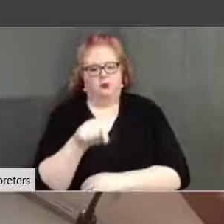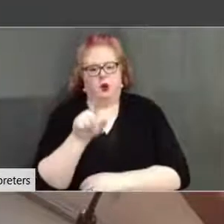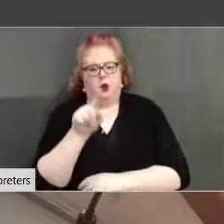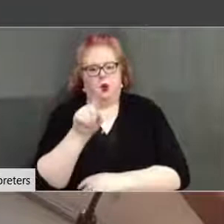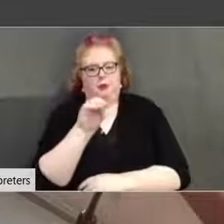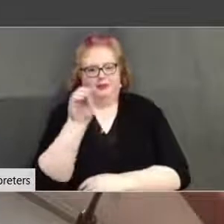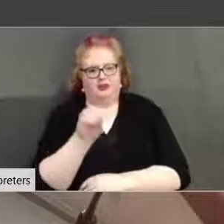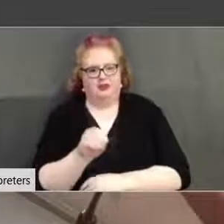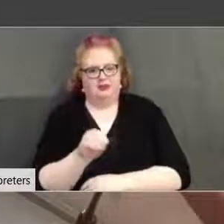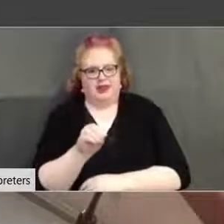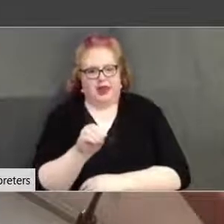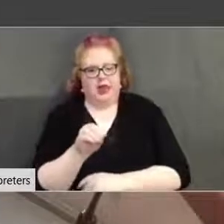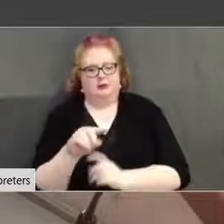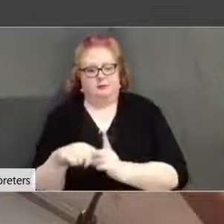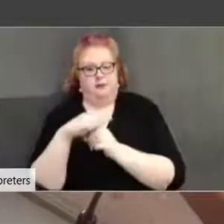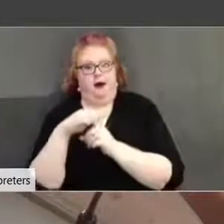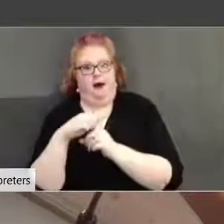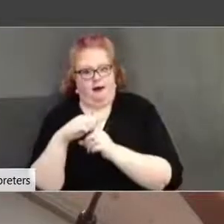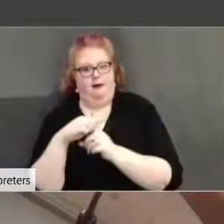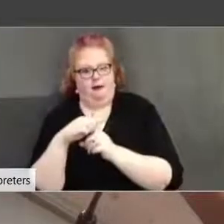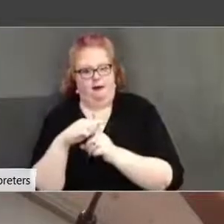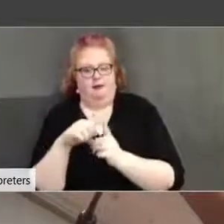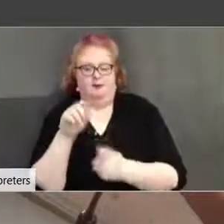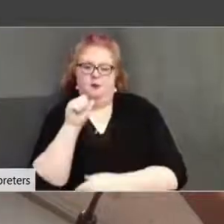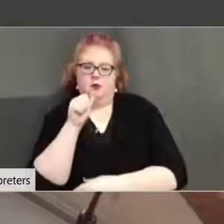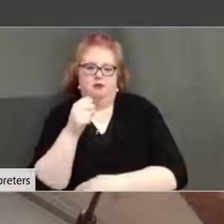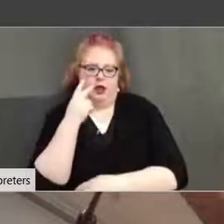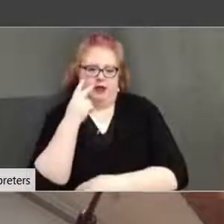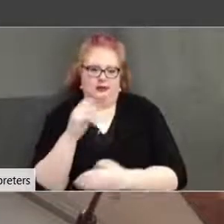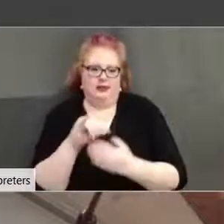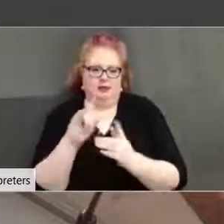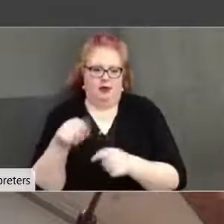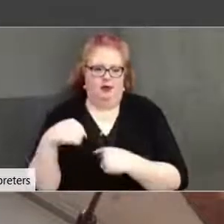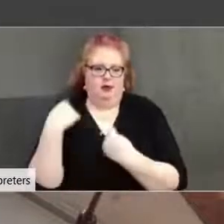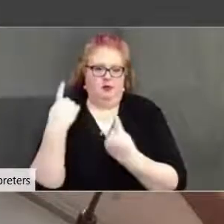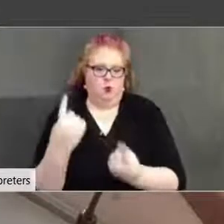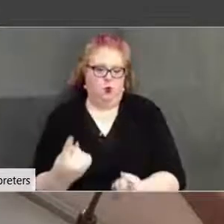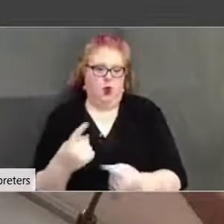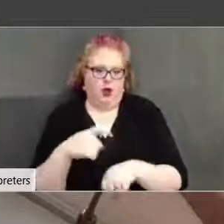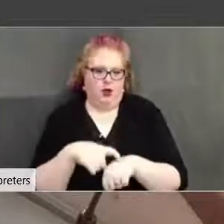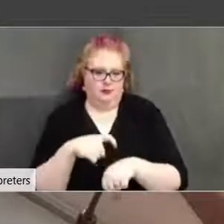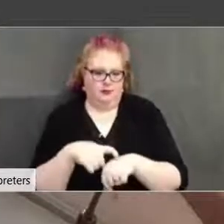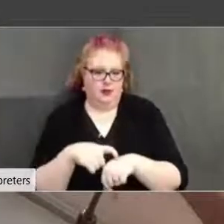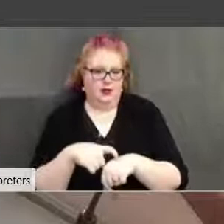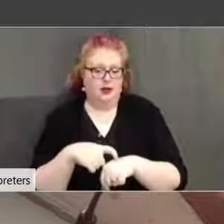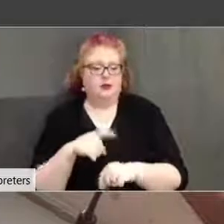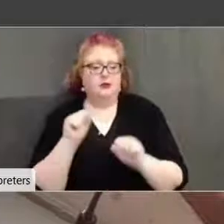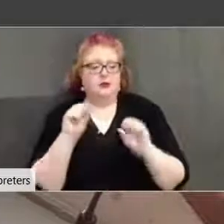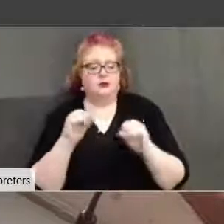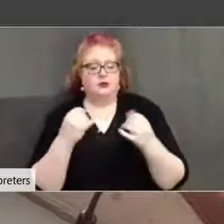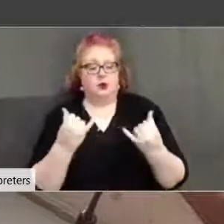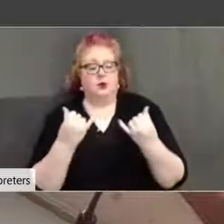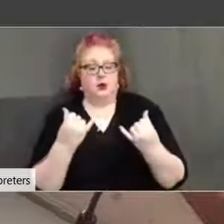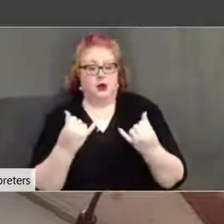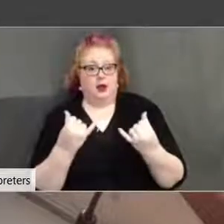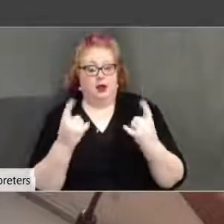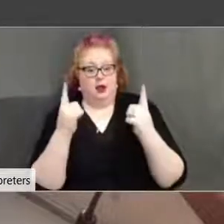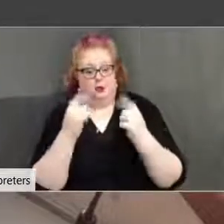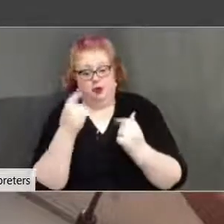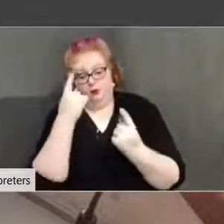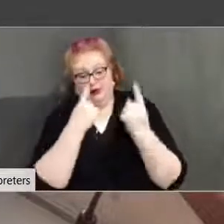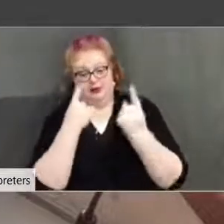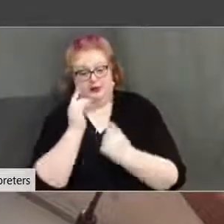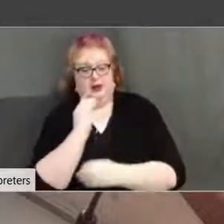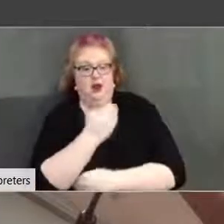time. And I believe right now, when you take into account our restricted reserve plus the